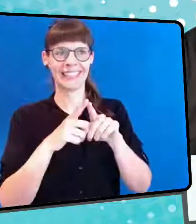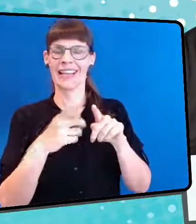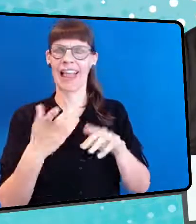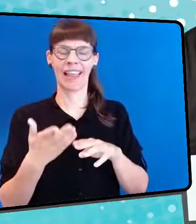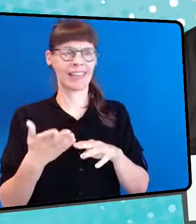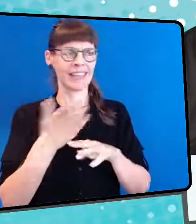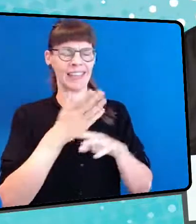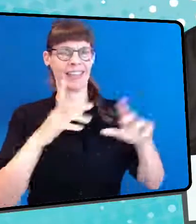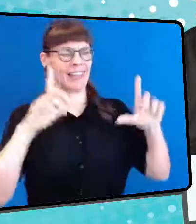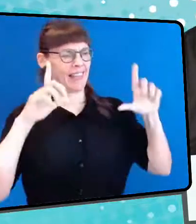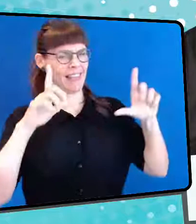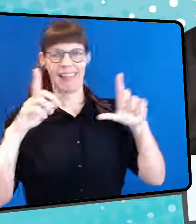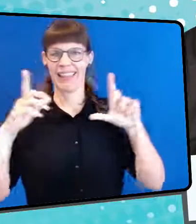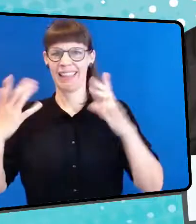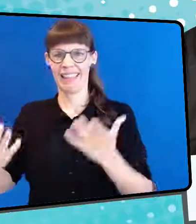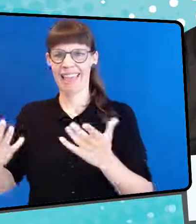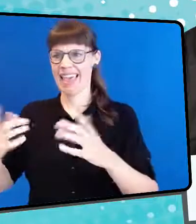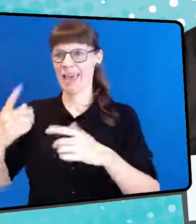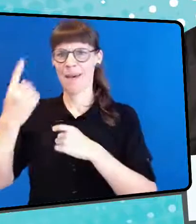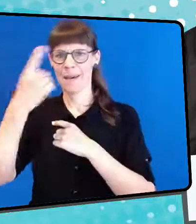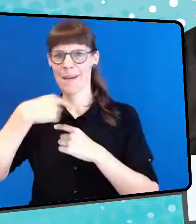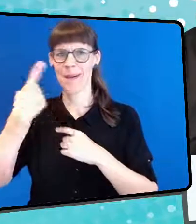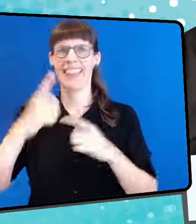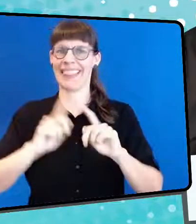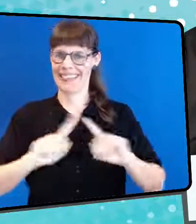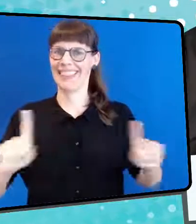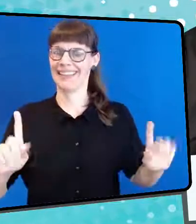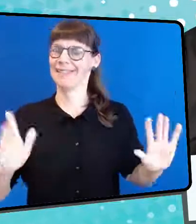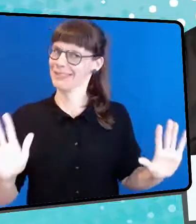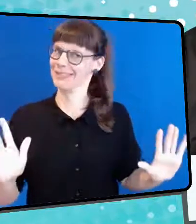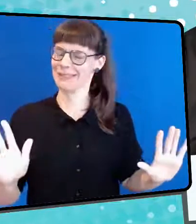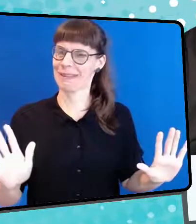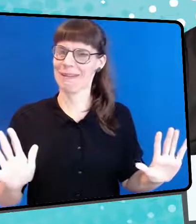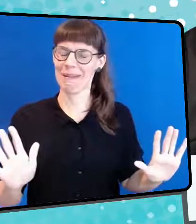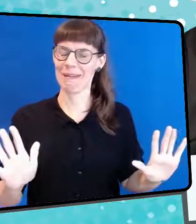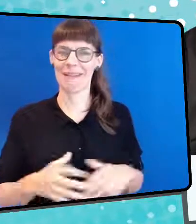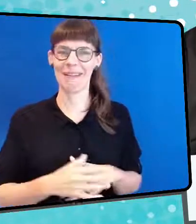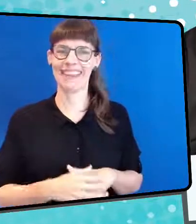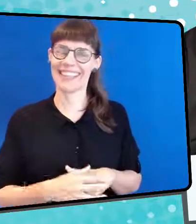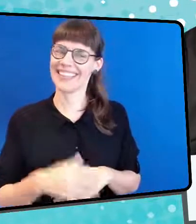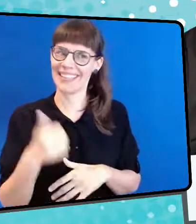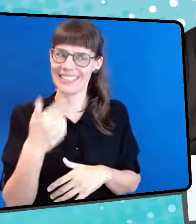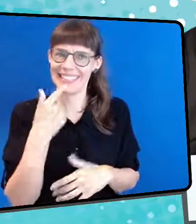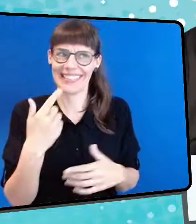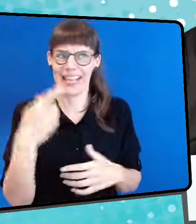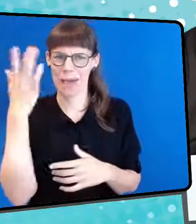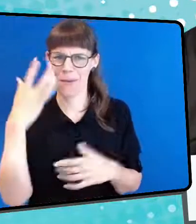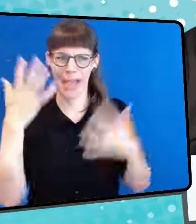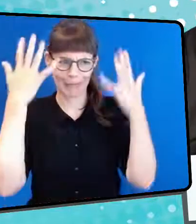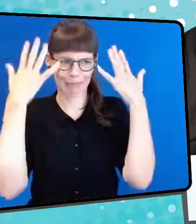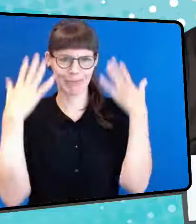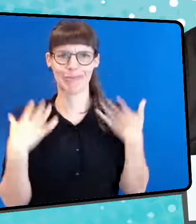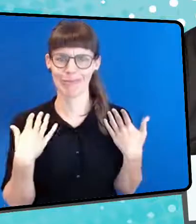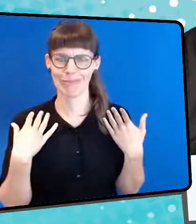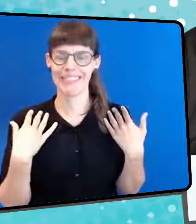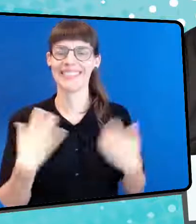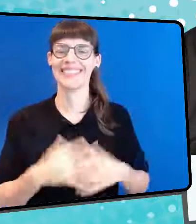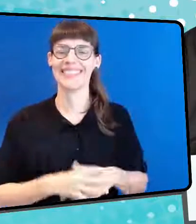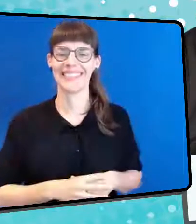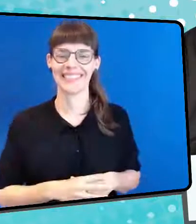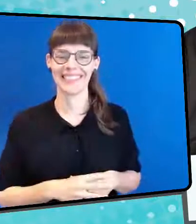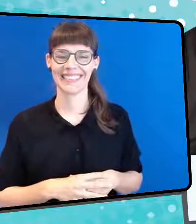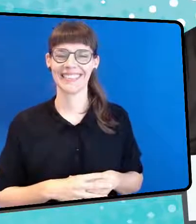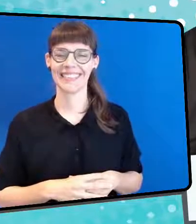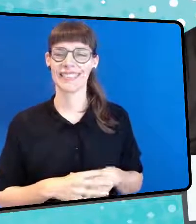what you look like on camera. So thank you for doing that explanation for us. We do that for